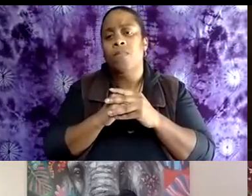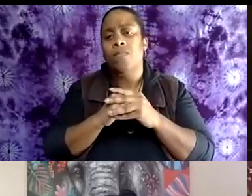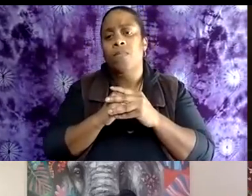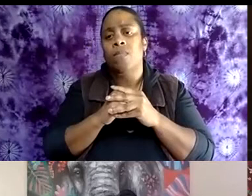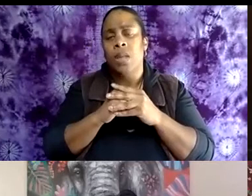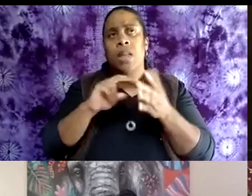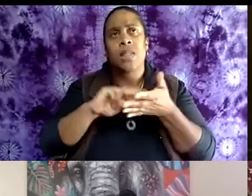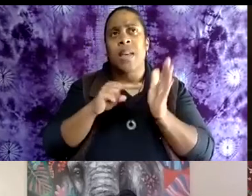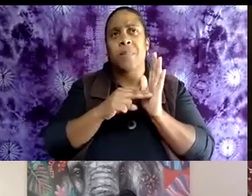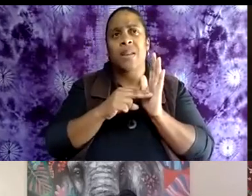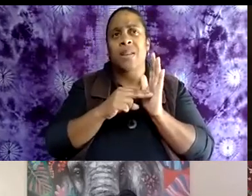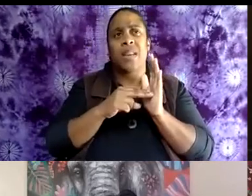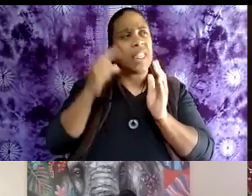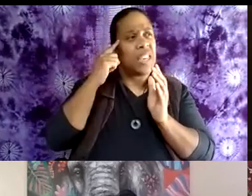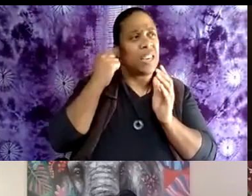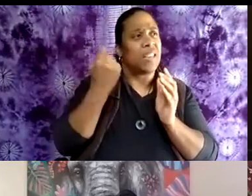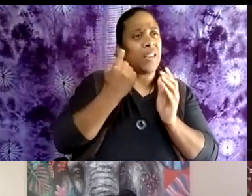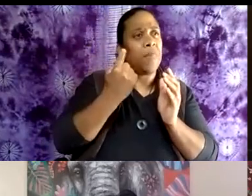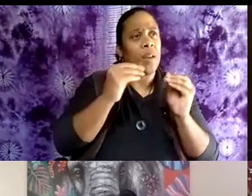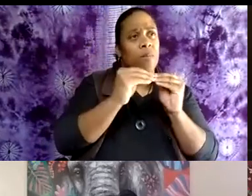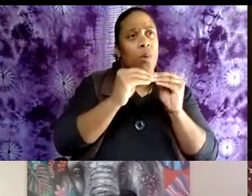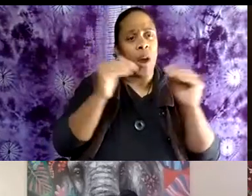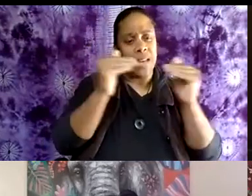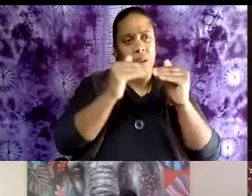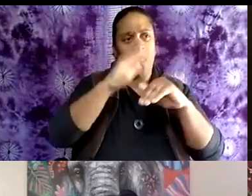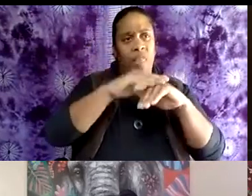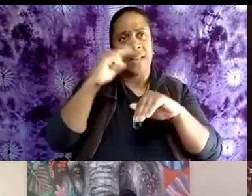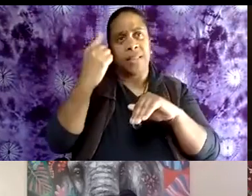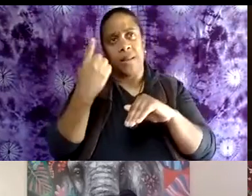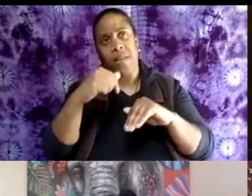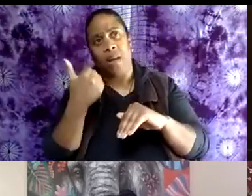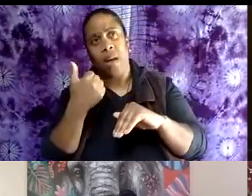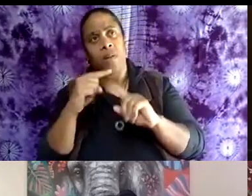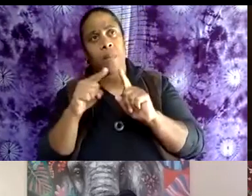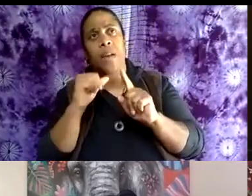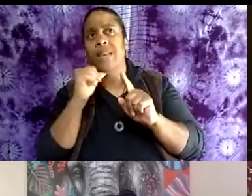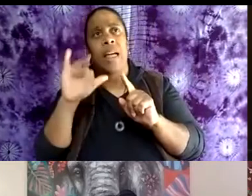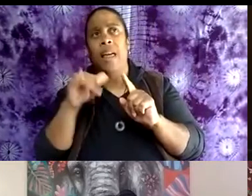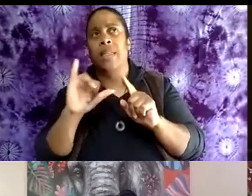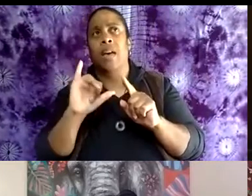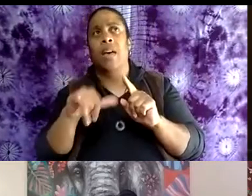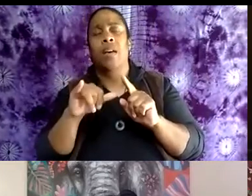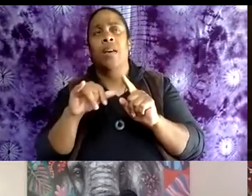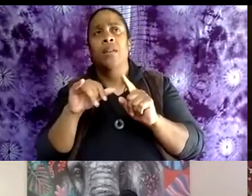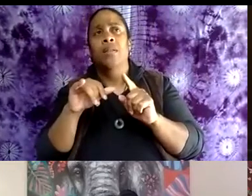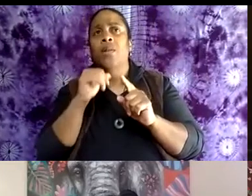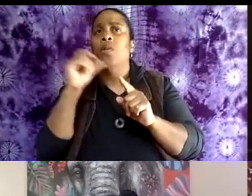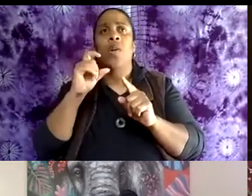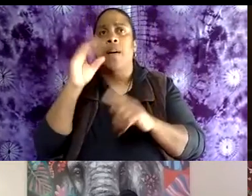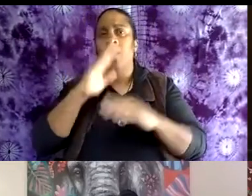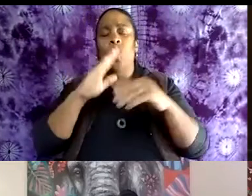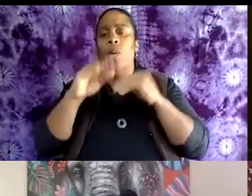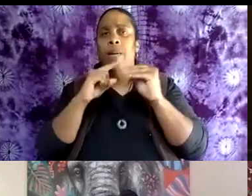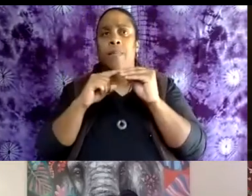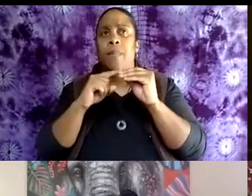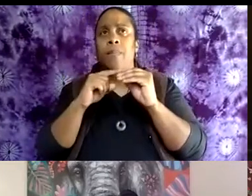something else. But if that can be set aside, or we can somehow divest ourselves from that, then we don't even have to worry about if we're equal to